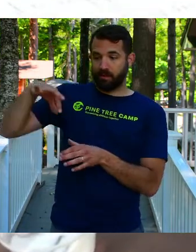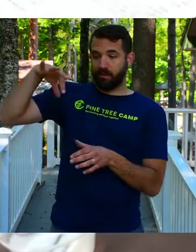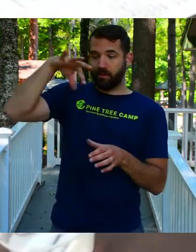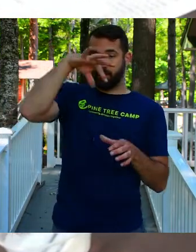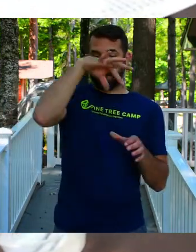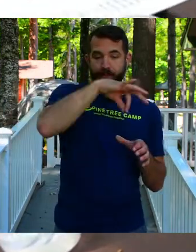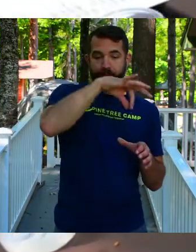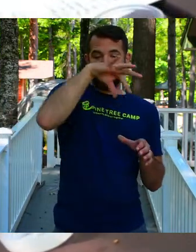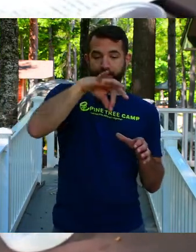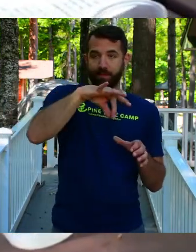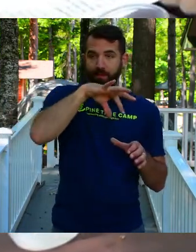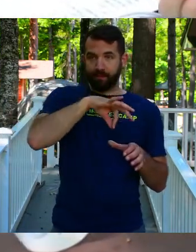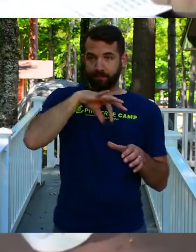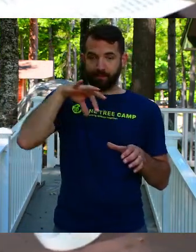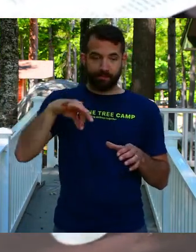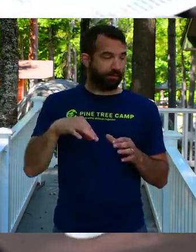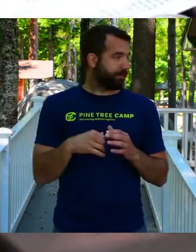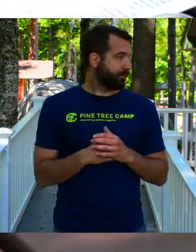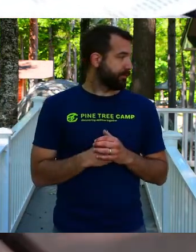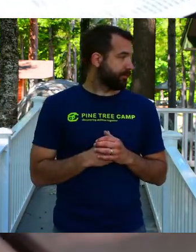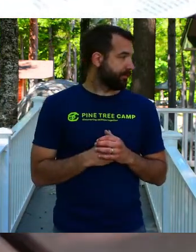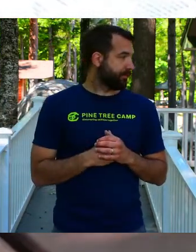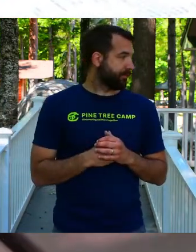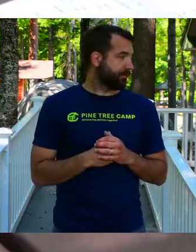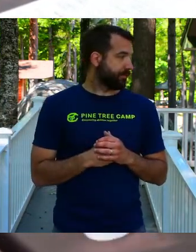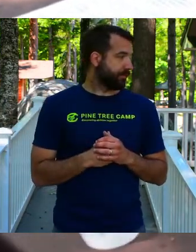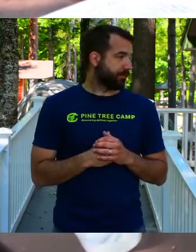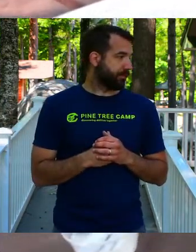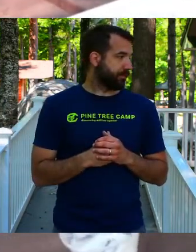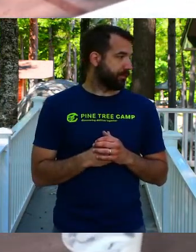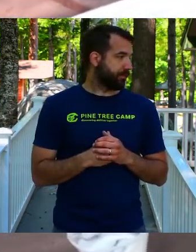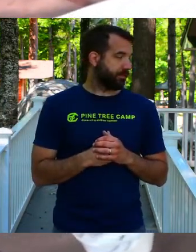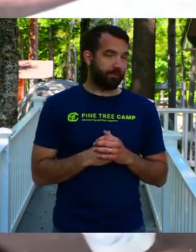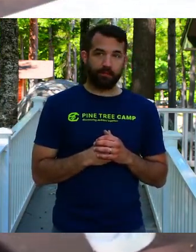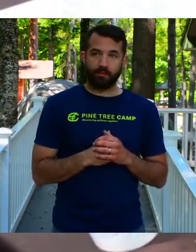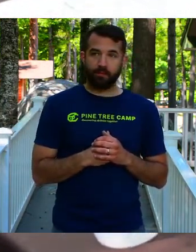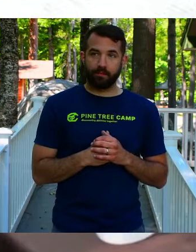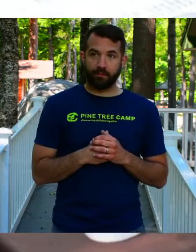dye, and drop 4 to 5 drops of food dye on the glue.